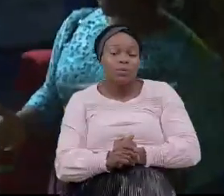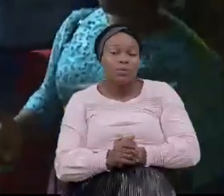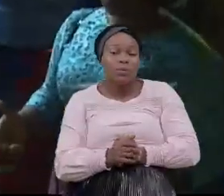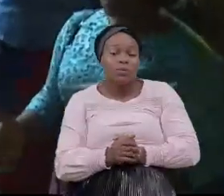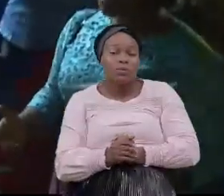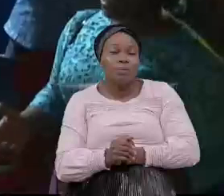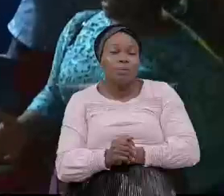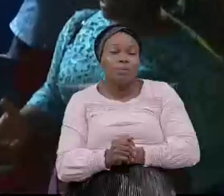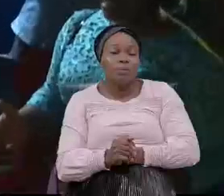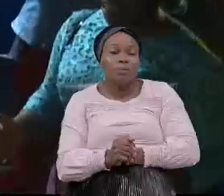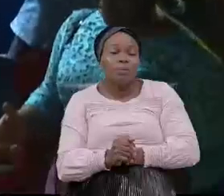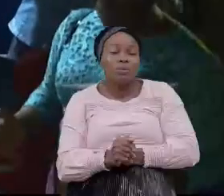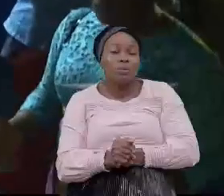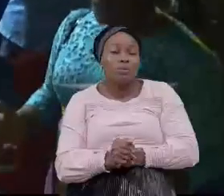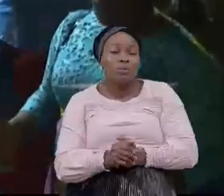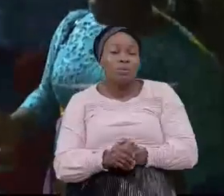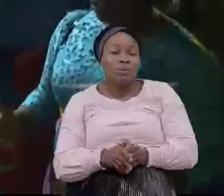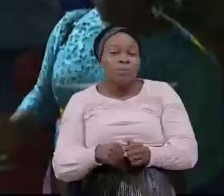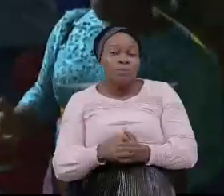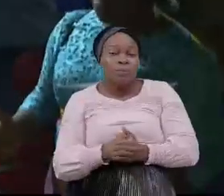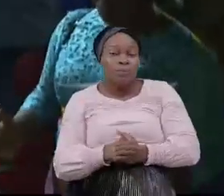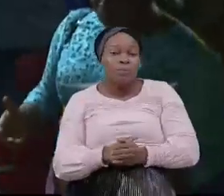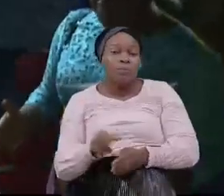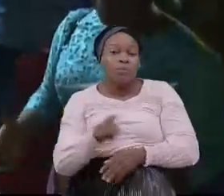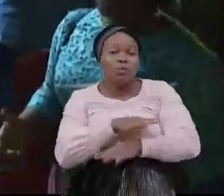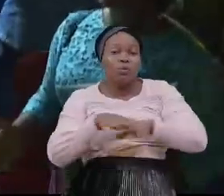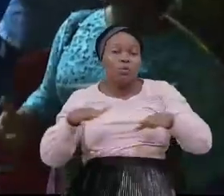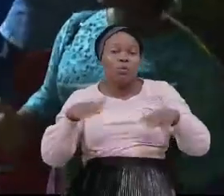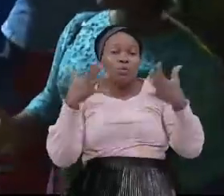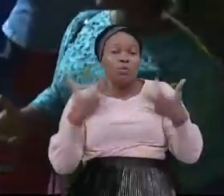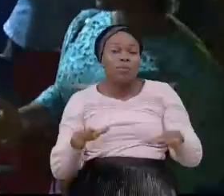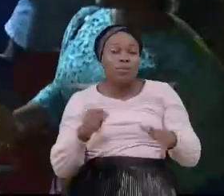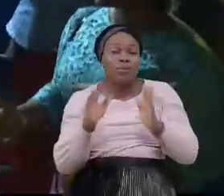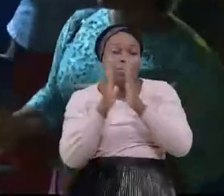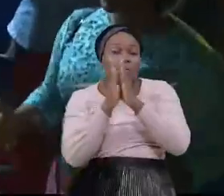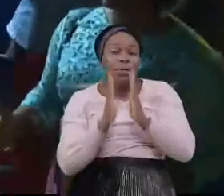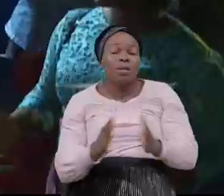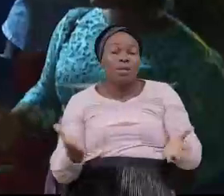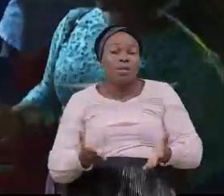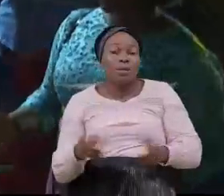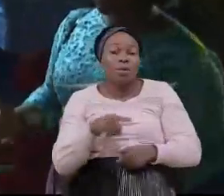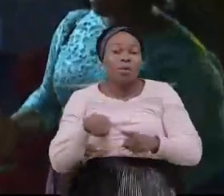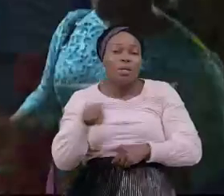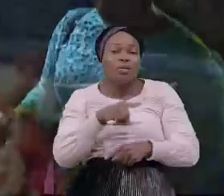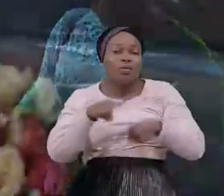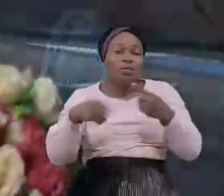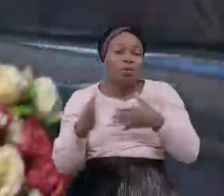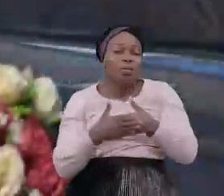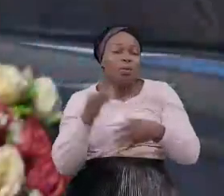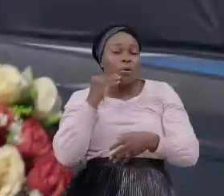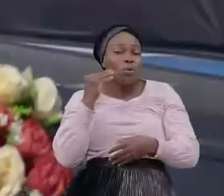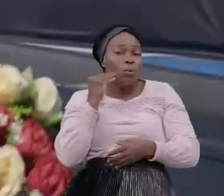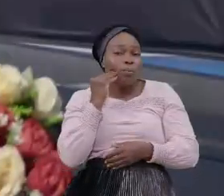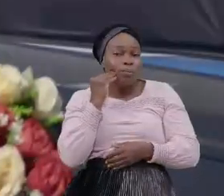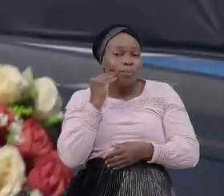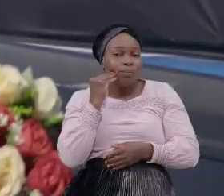You're not finished the prayer here. When you go back home, kneel down. Be reverent before